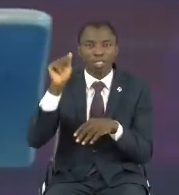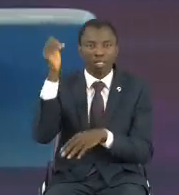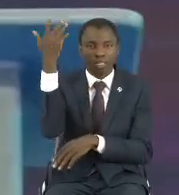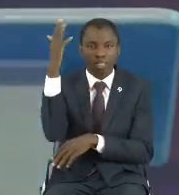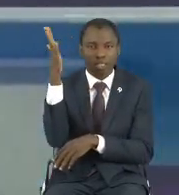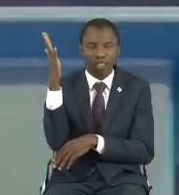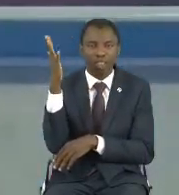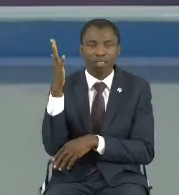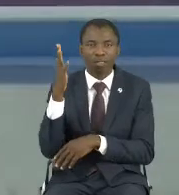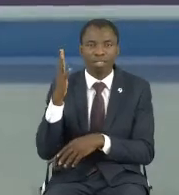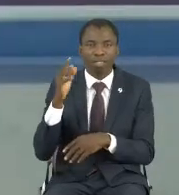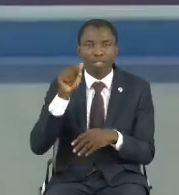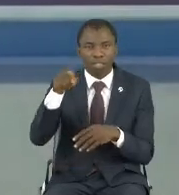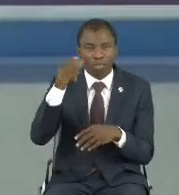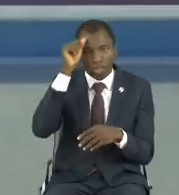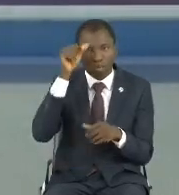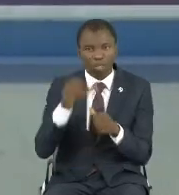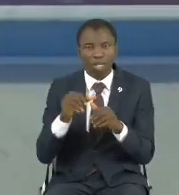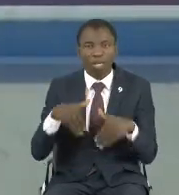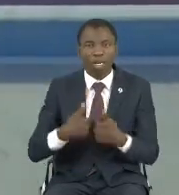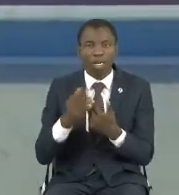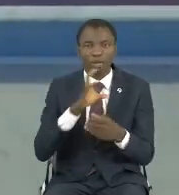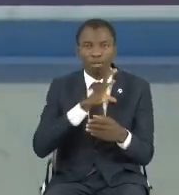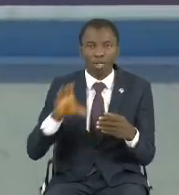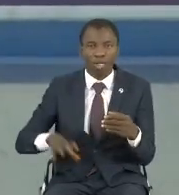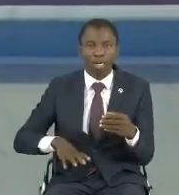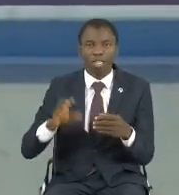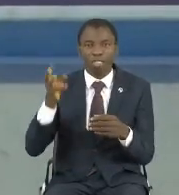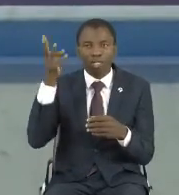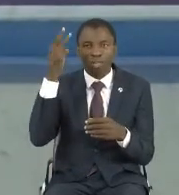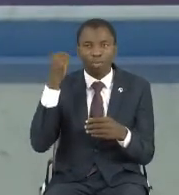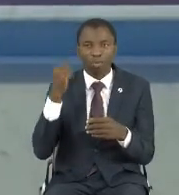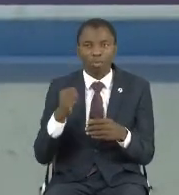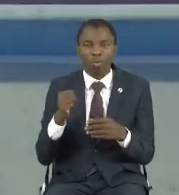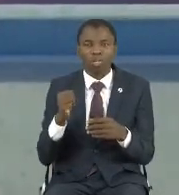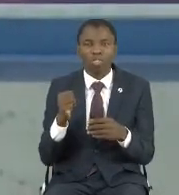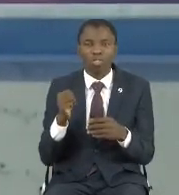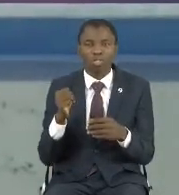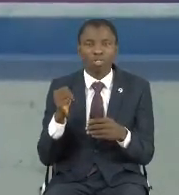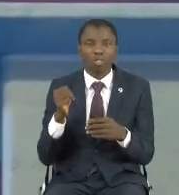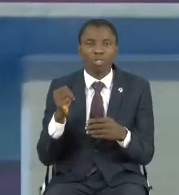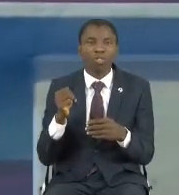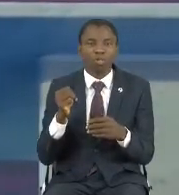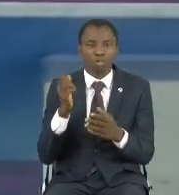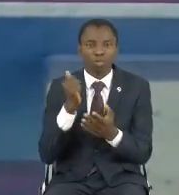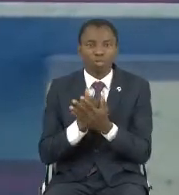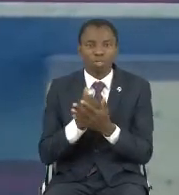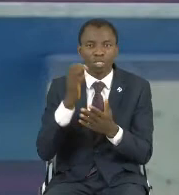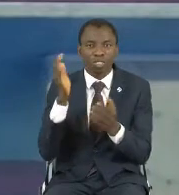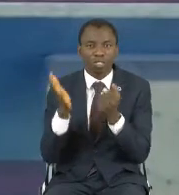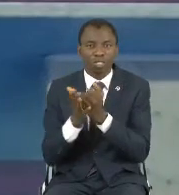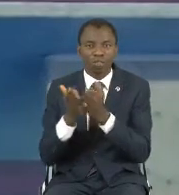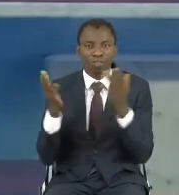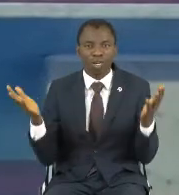how Christ was crucified? One